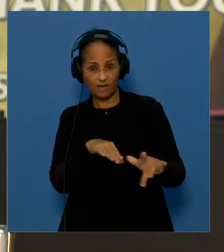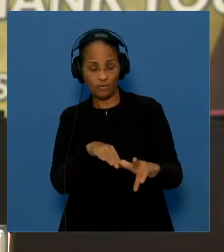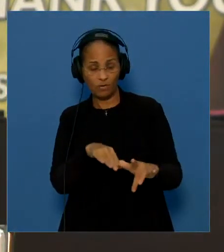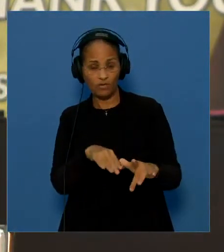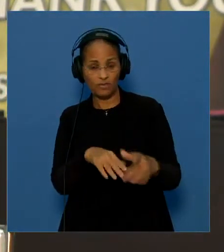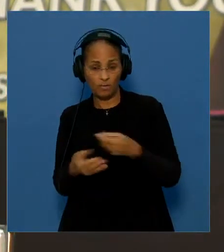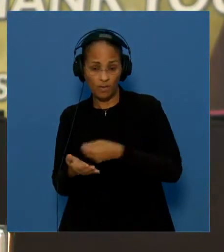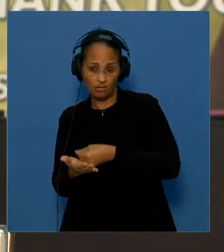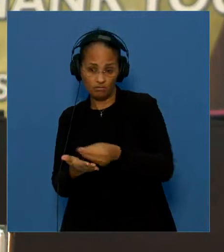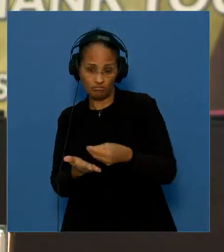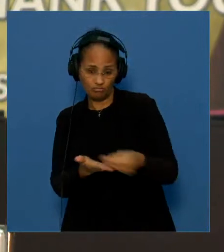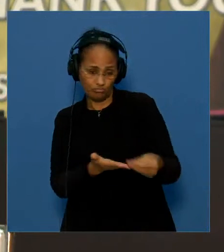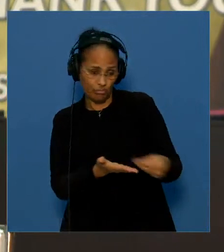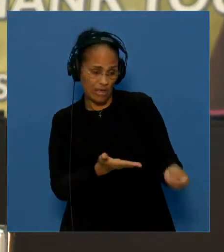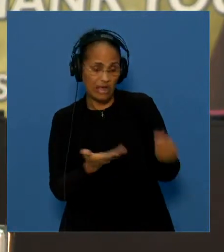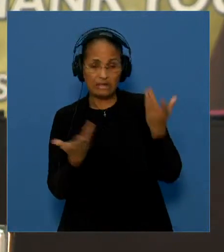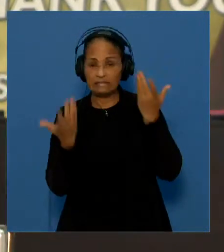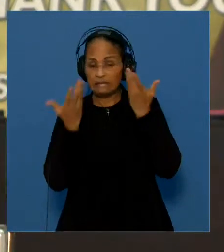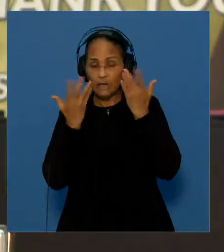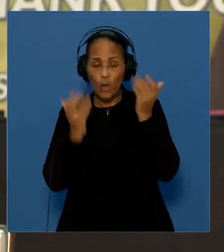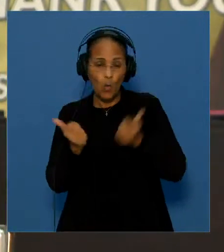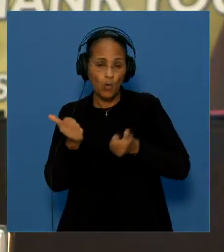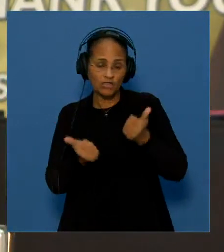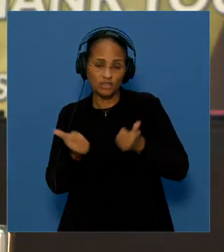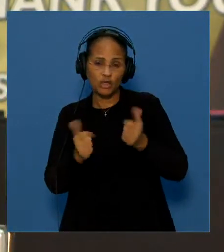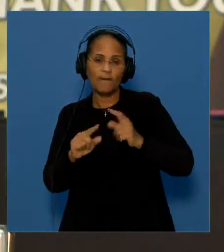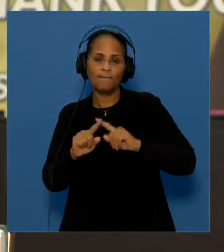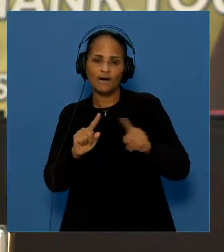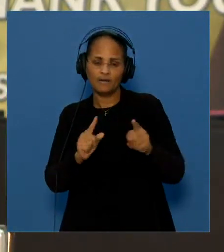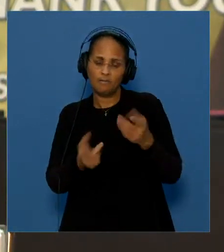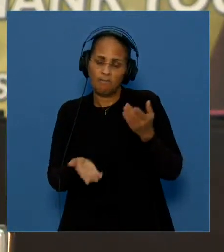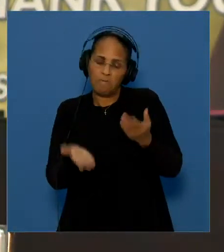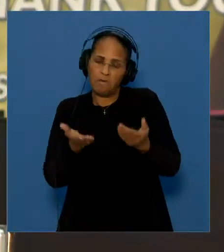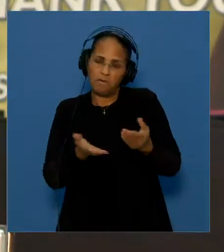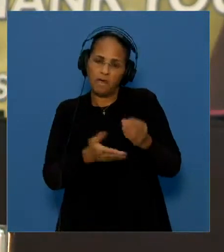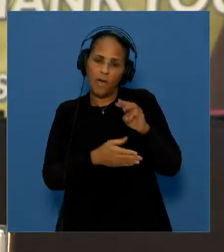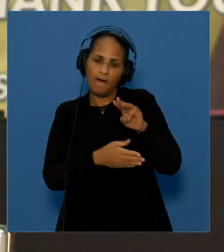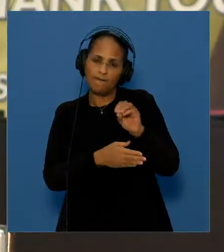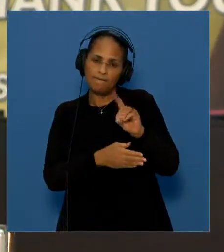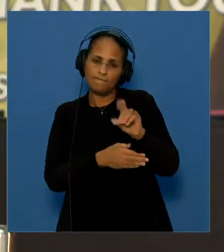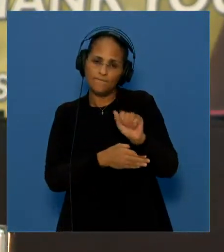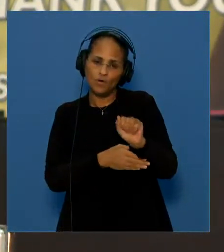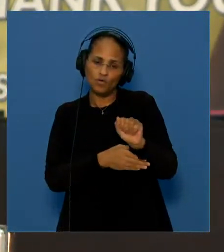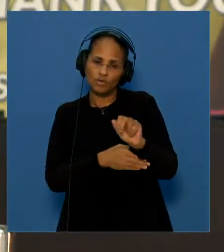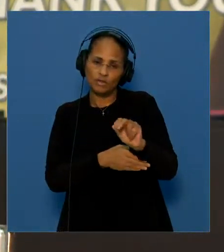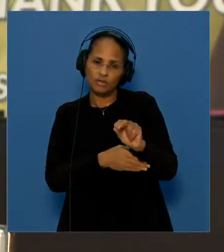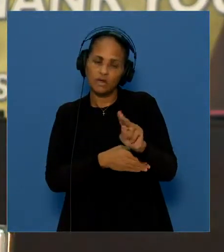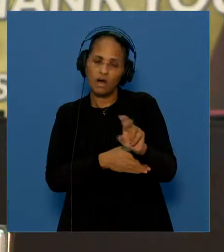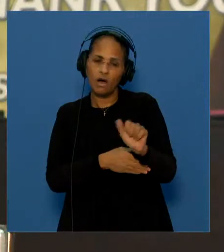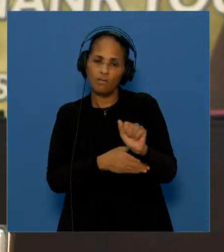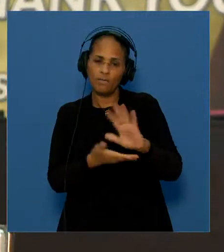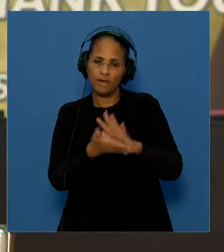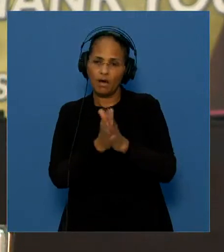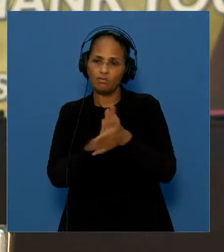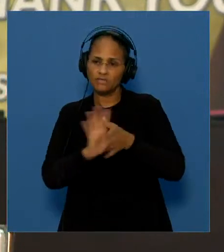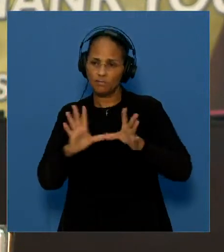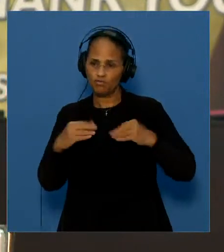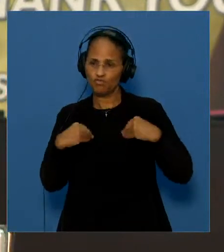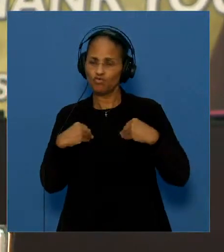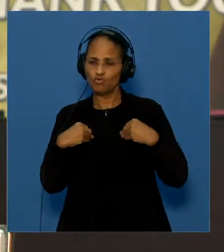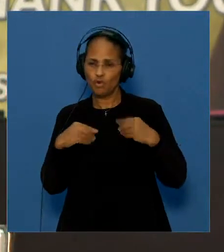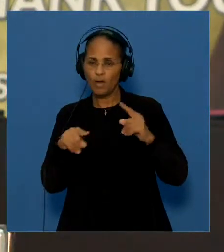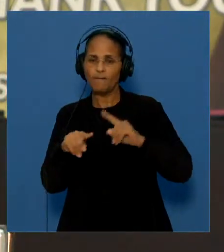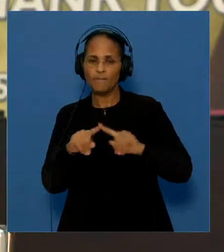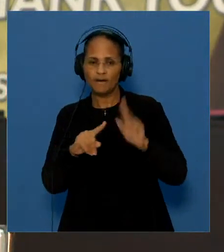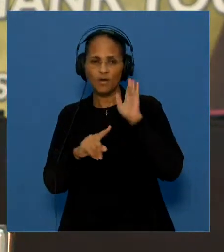at this point said which one it will be, but it is likely that it will be the Moderna as well as the AstraZeneca once that becomes FDA approved. But I'll be